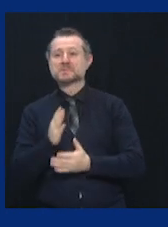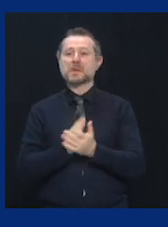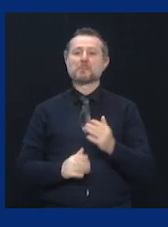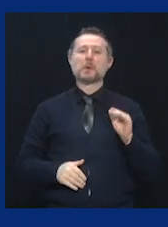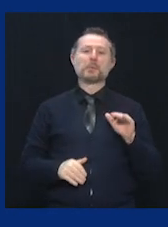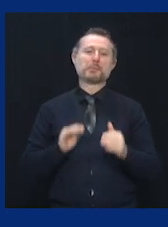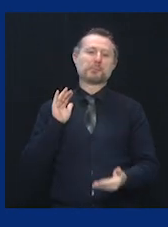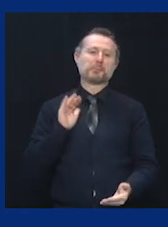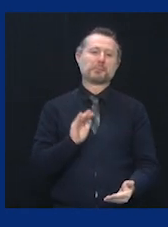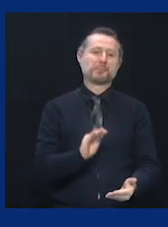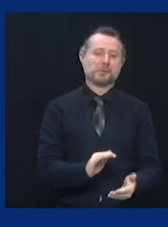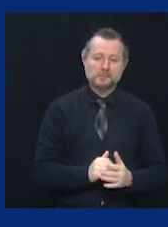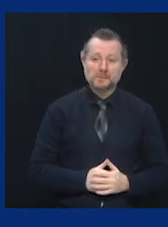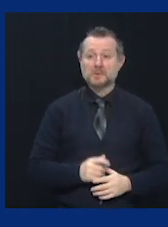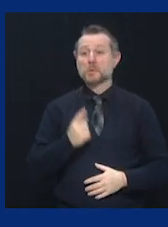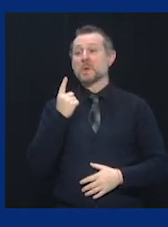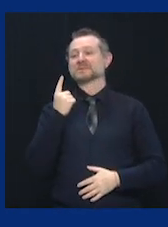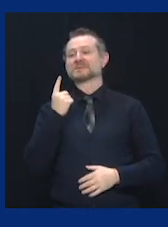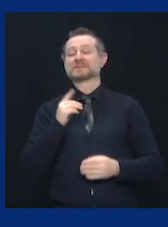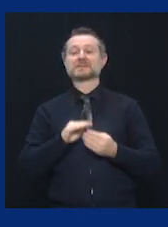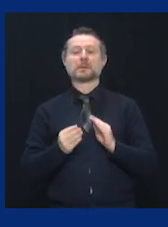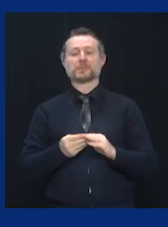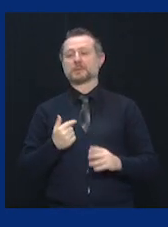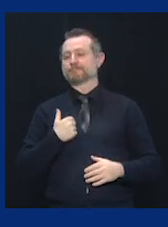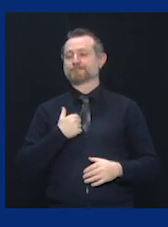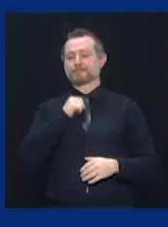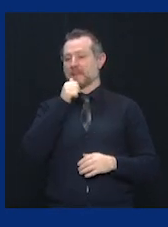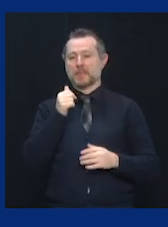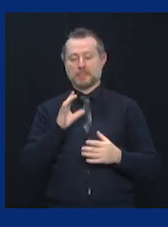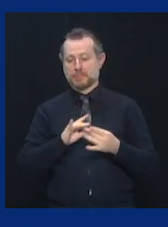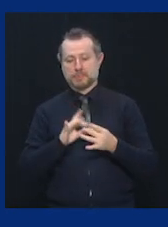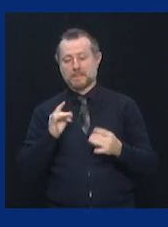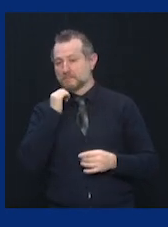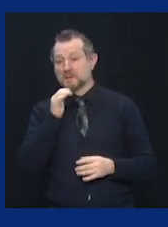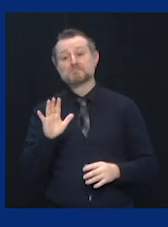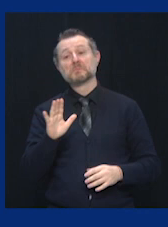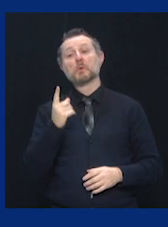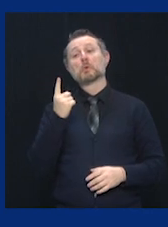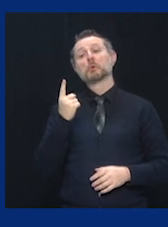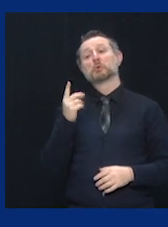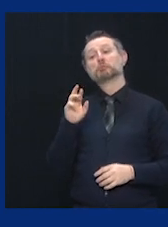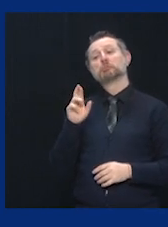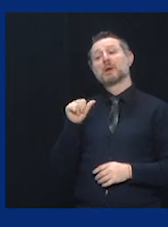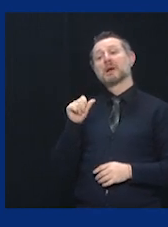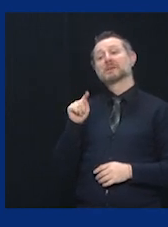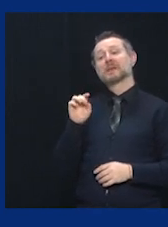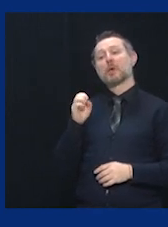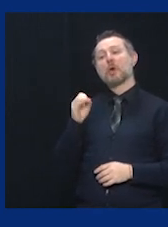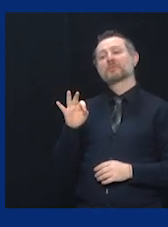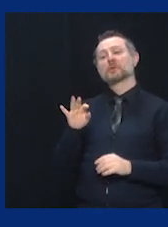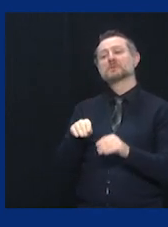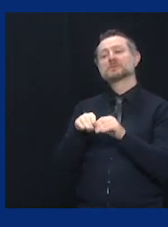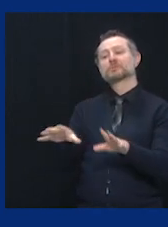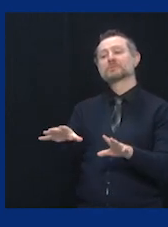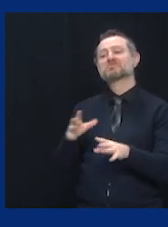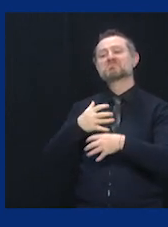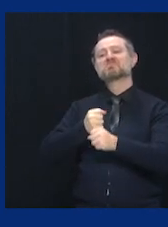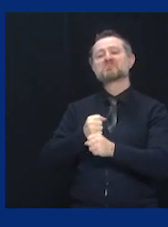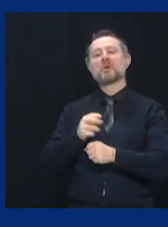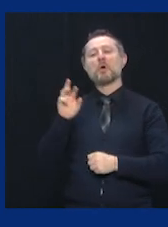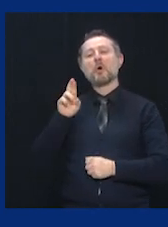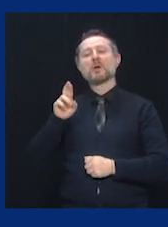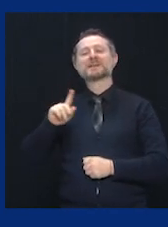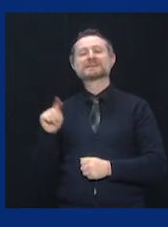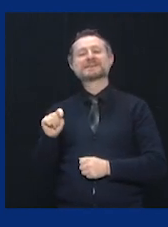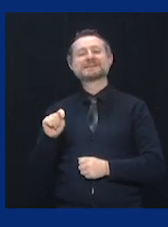most important numbers, we don't talk about it every day, is the rate of transmission, what they call the RT rate. This